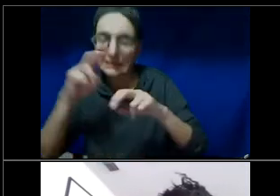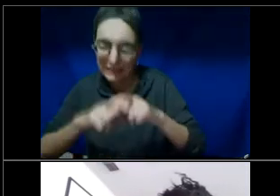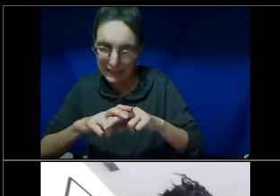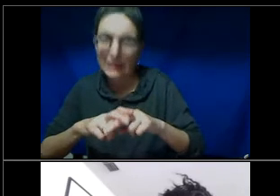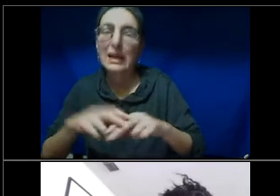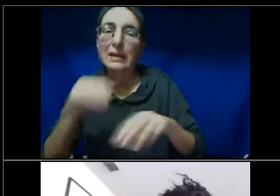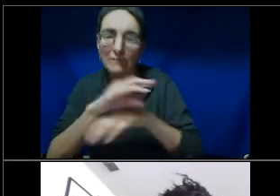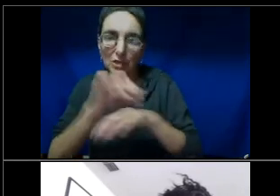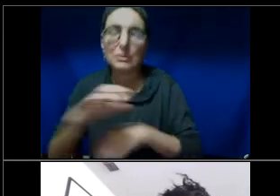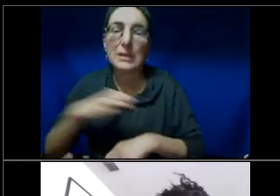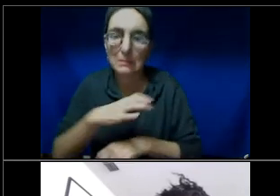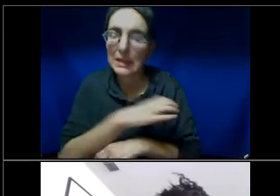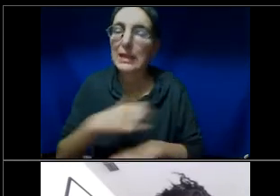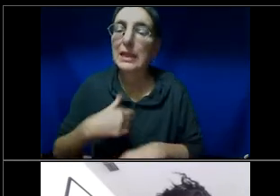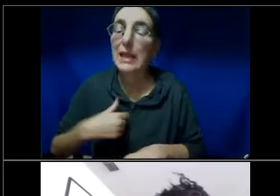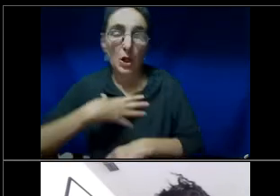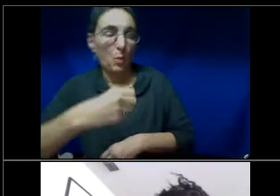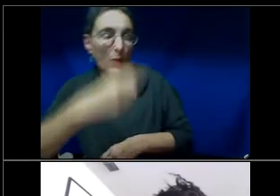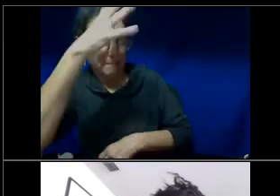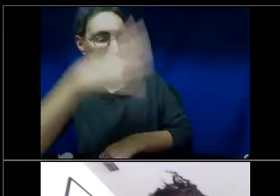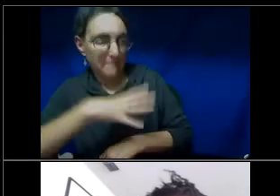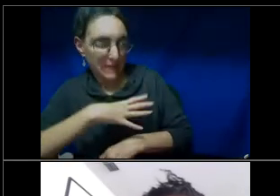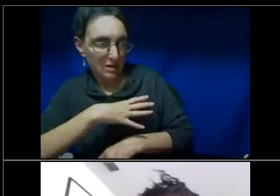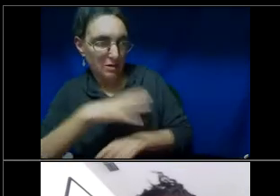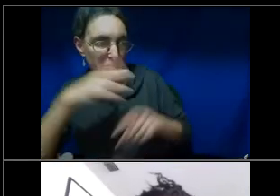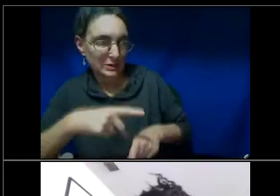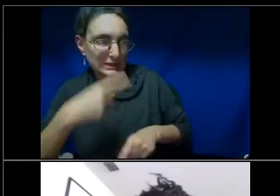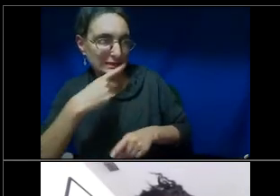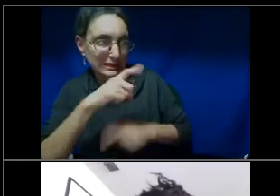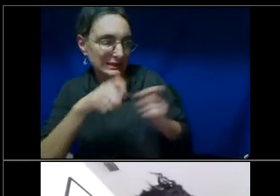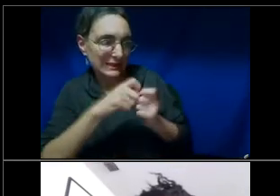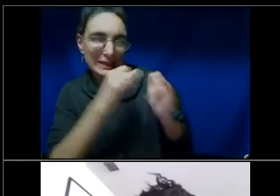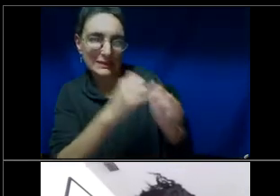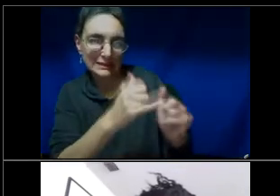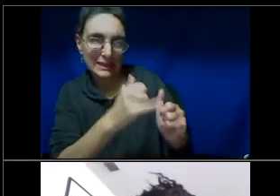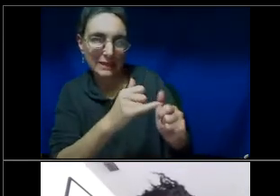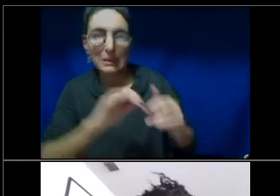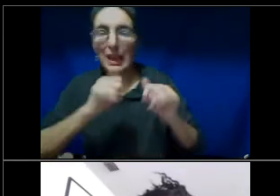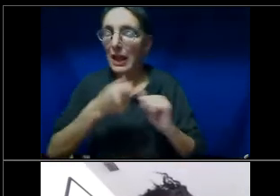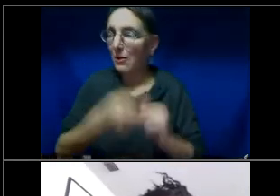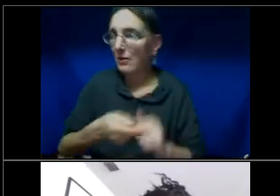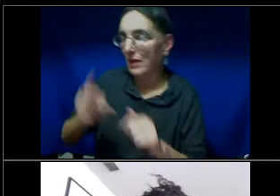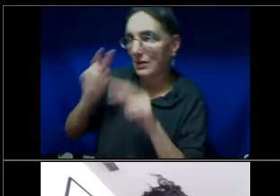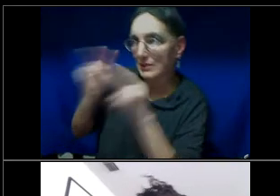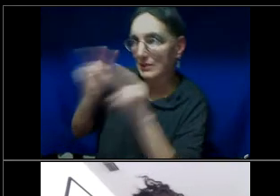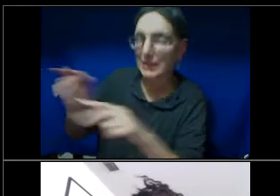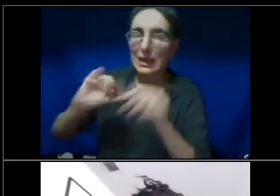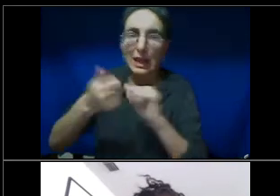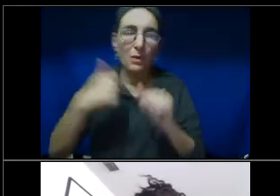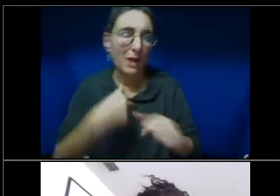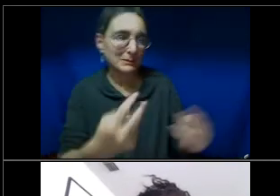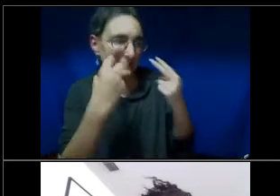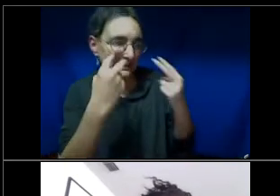same thing, you know, the reception is completely different. So Randy, it would be great to talk about like how power sharing